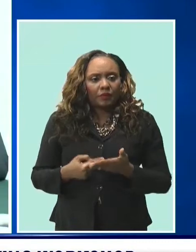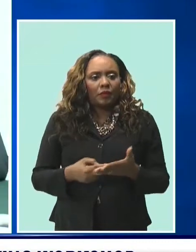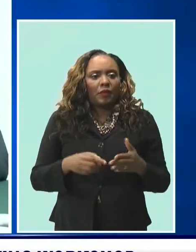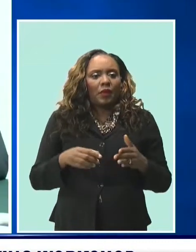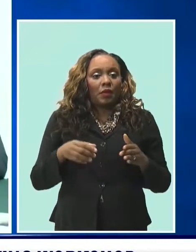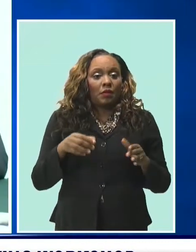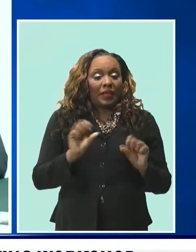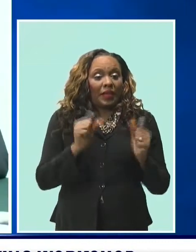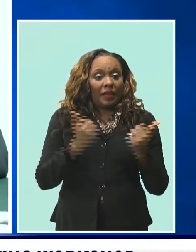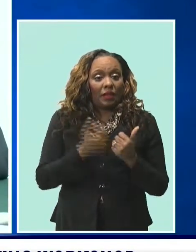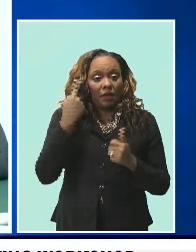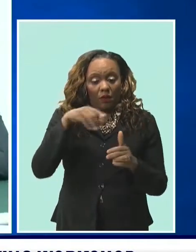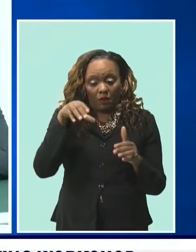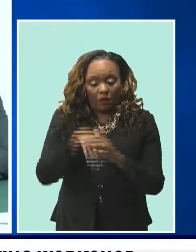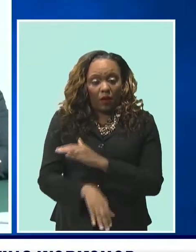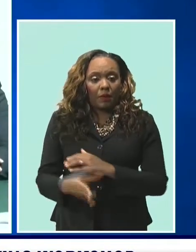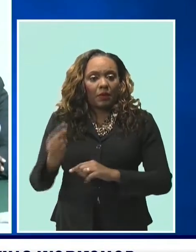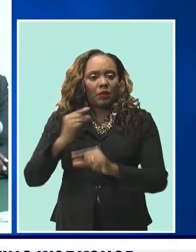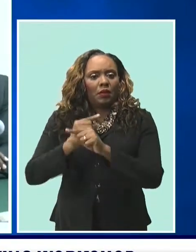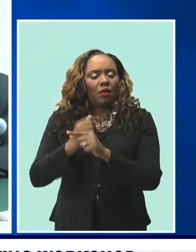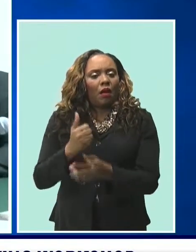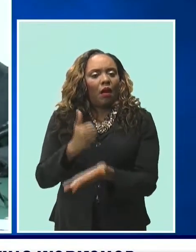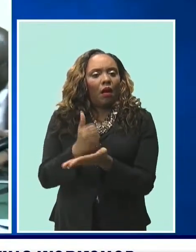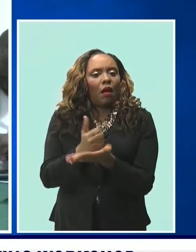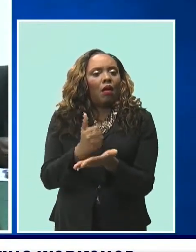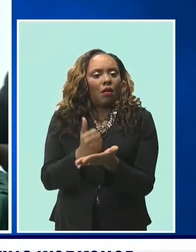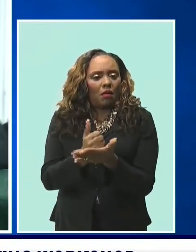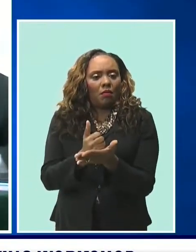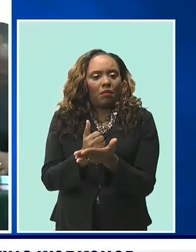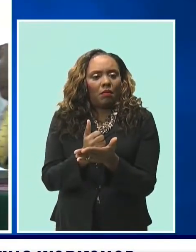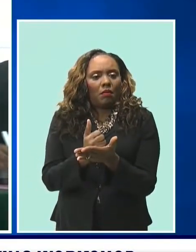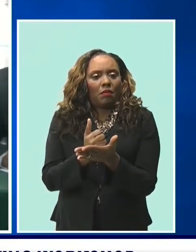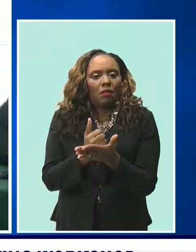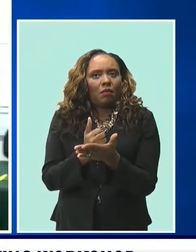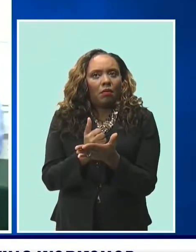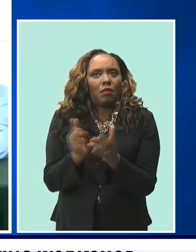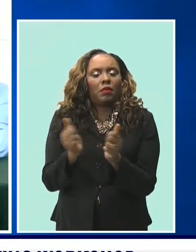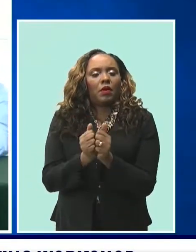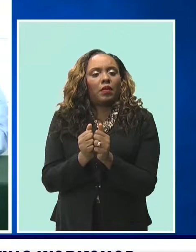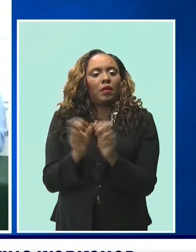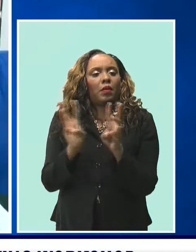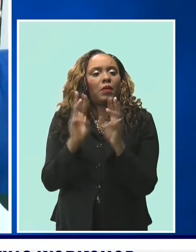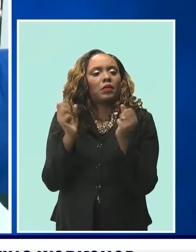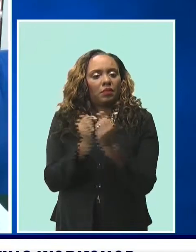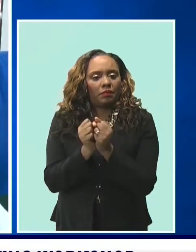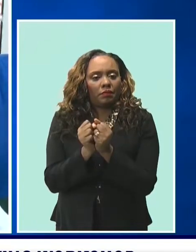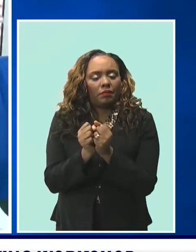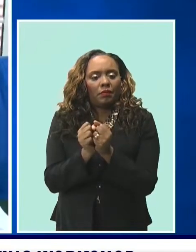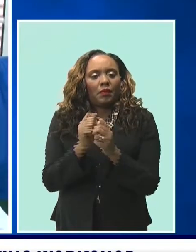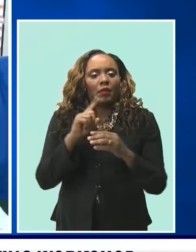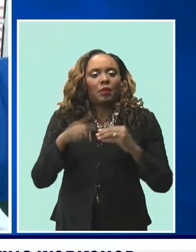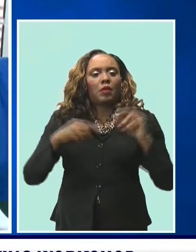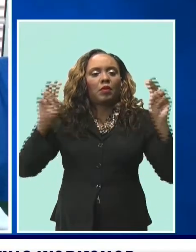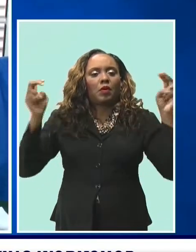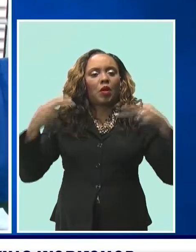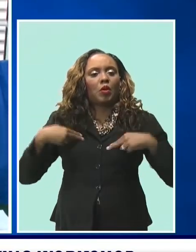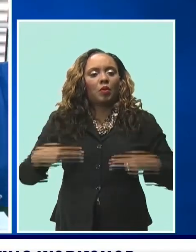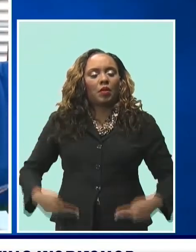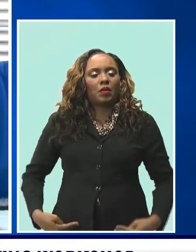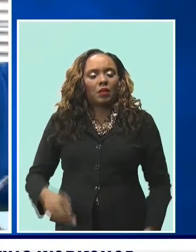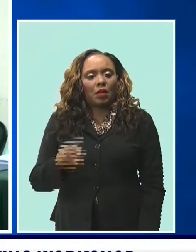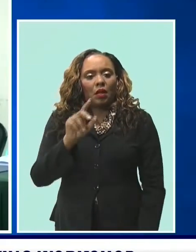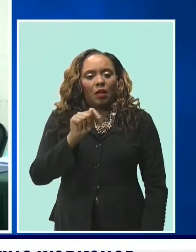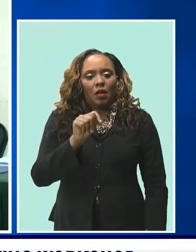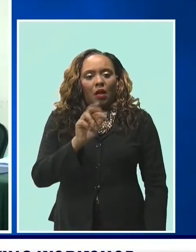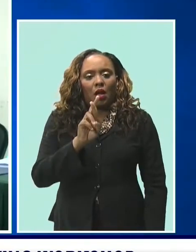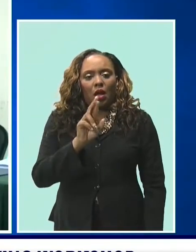Security, CARICOM Impacts, is assisting in the regard through a course for human trafficking, which got underway yesterday. Now,